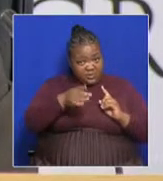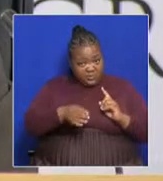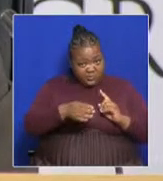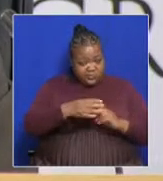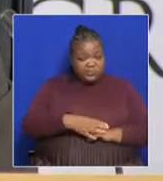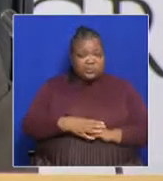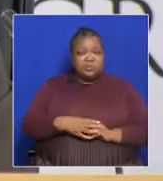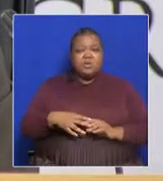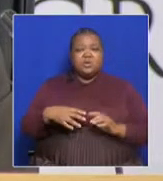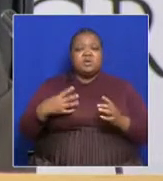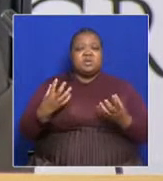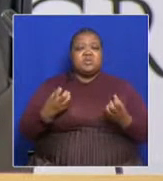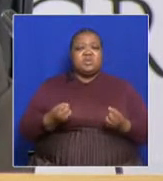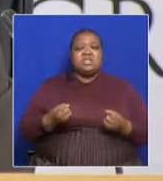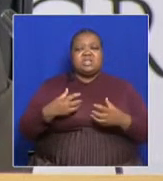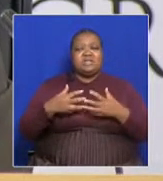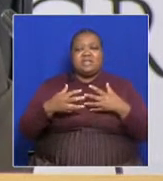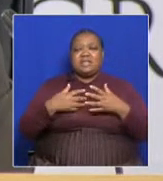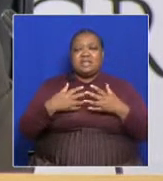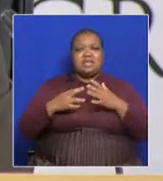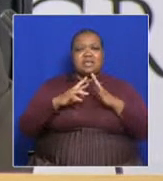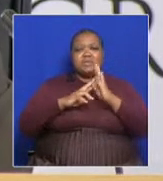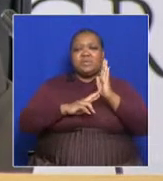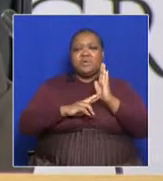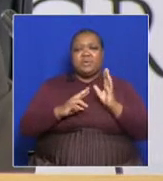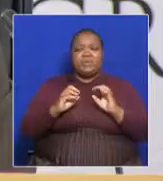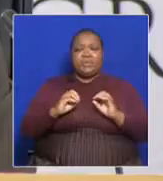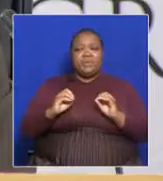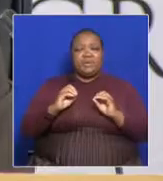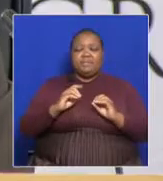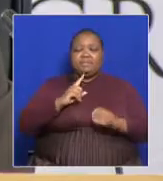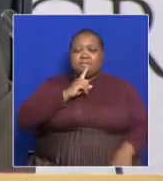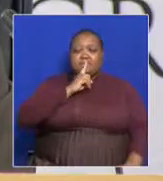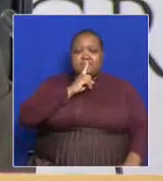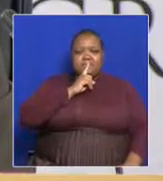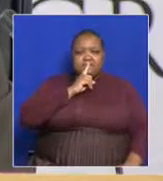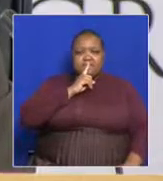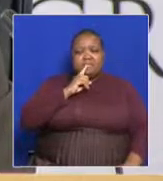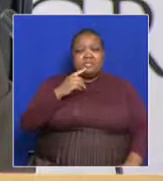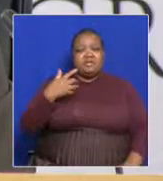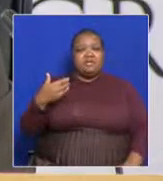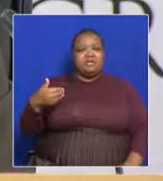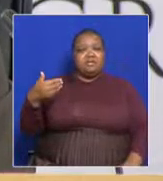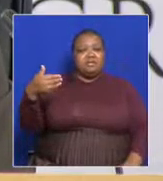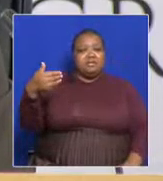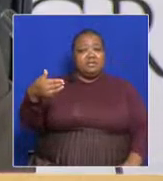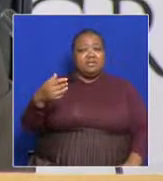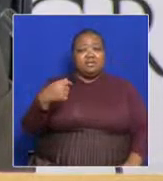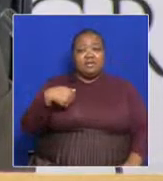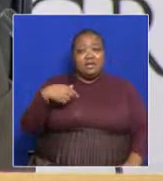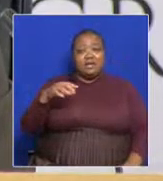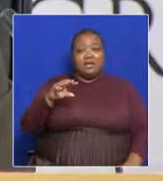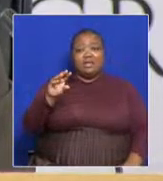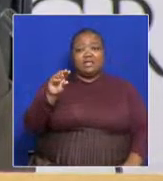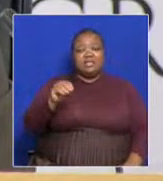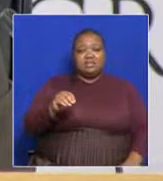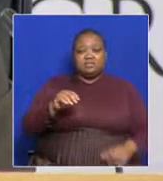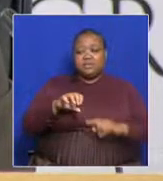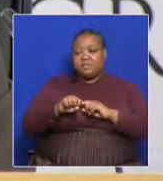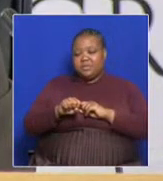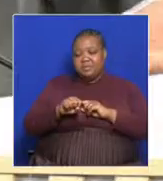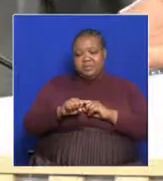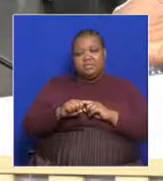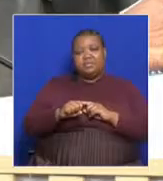any report, and it went quiet until eventually I asked, and that's how I found out that I've been cleared.